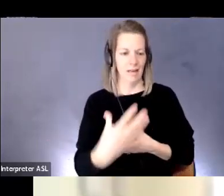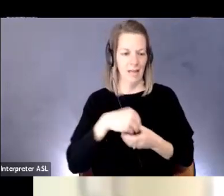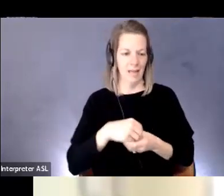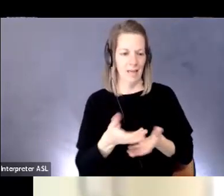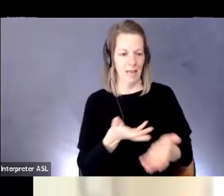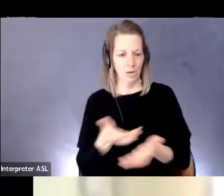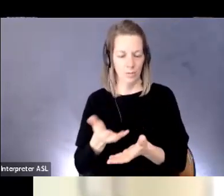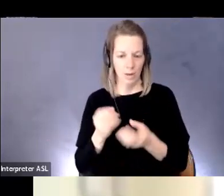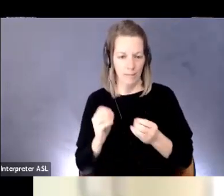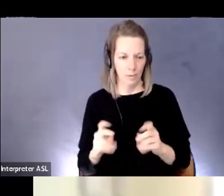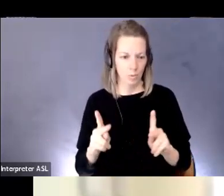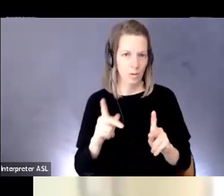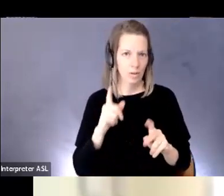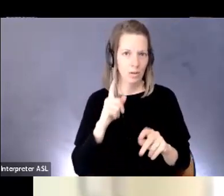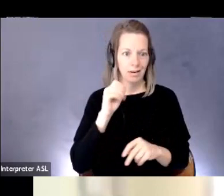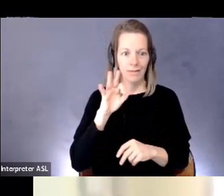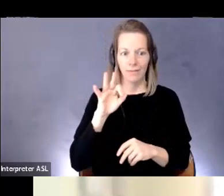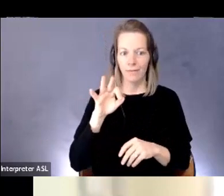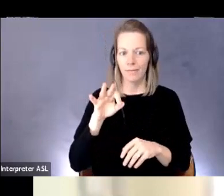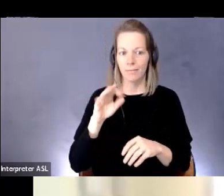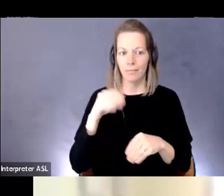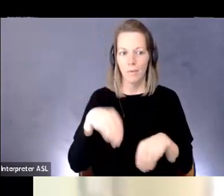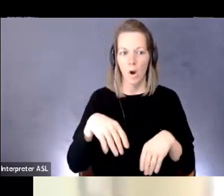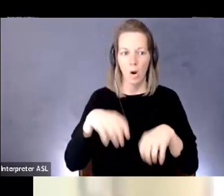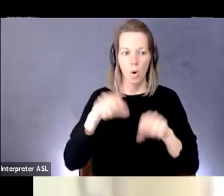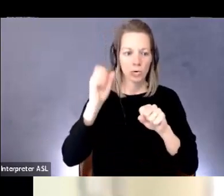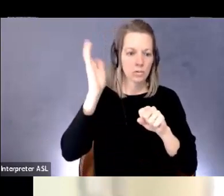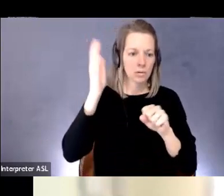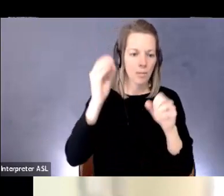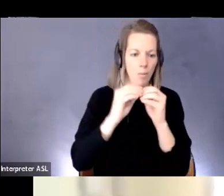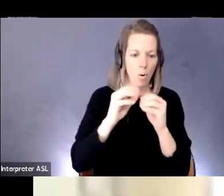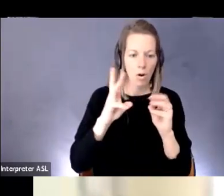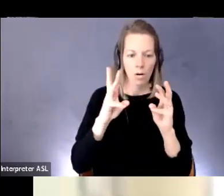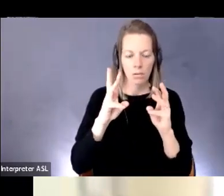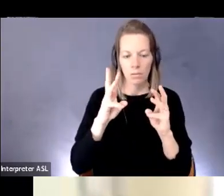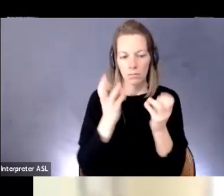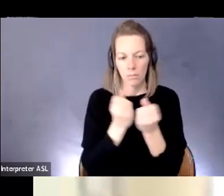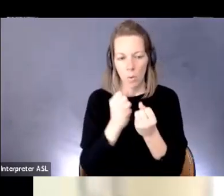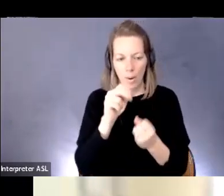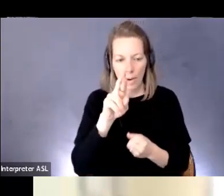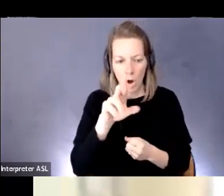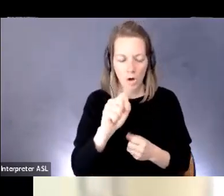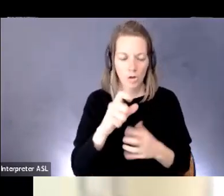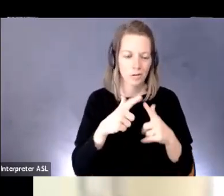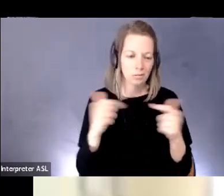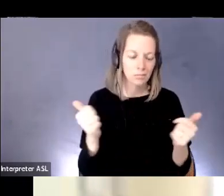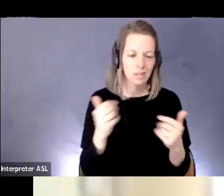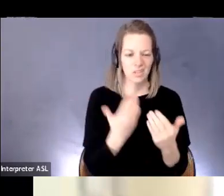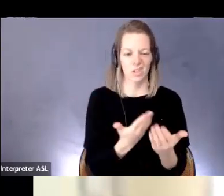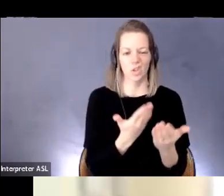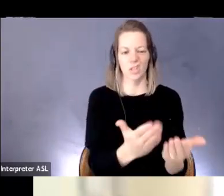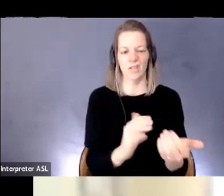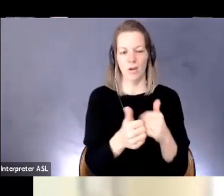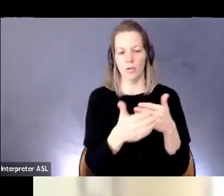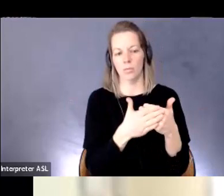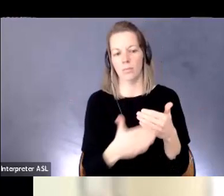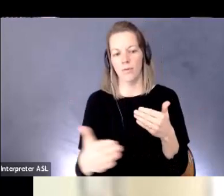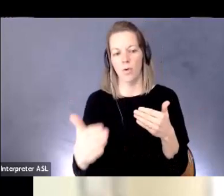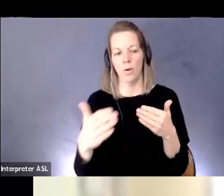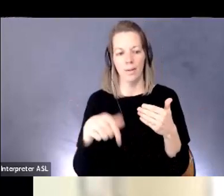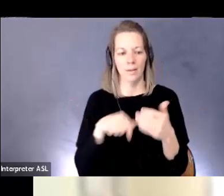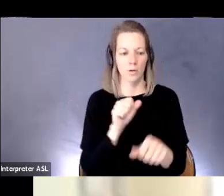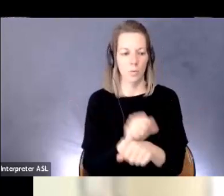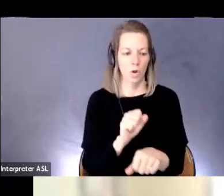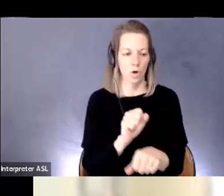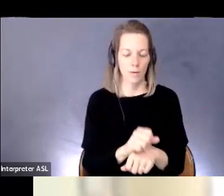opportunities if we have future webinars or meetings and suggestions for how to push forward this